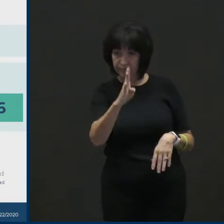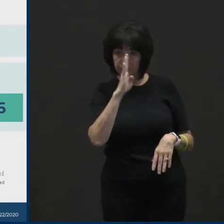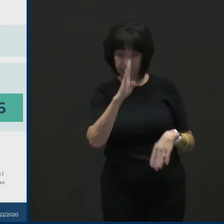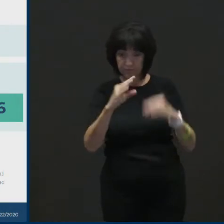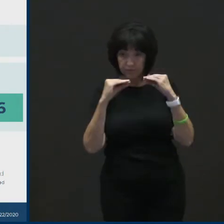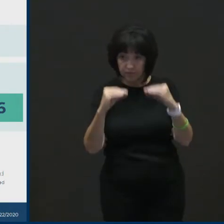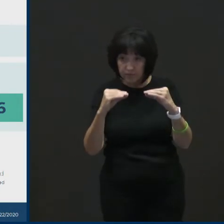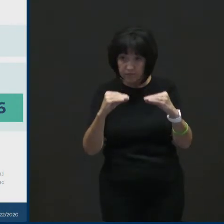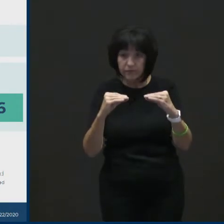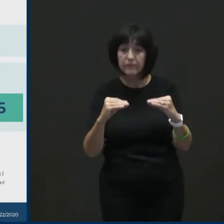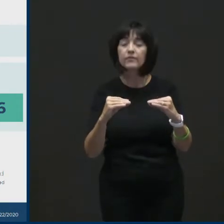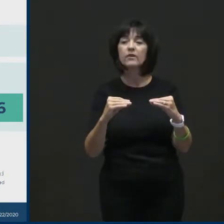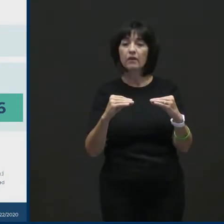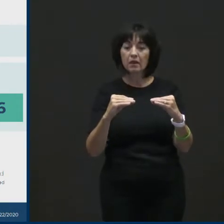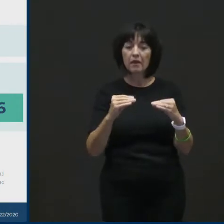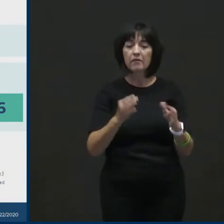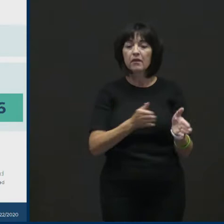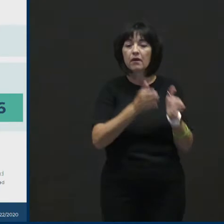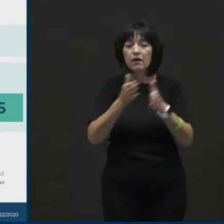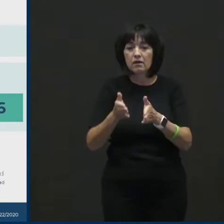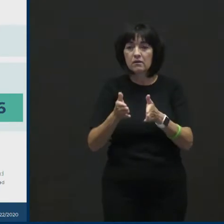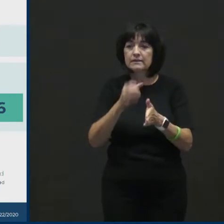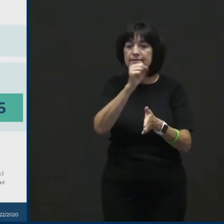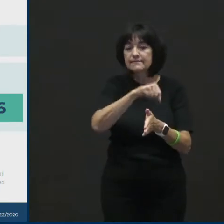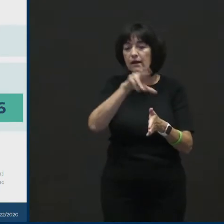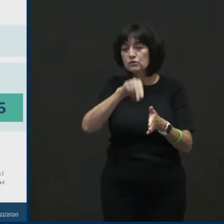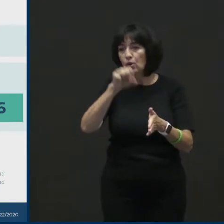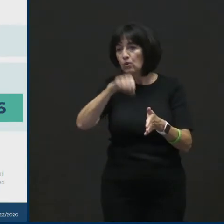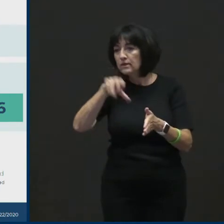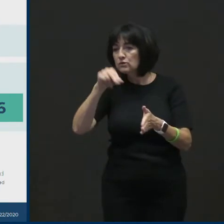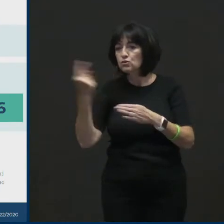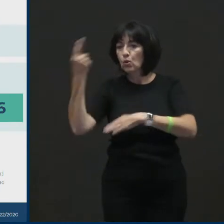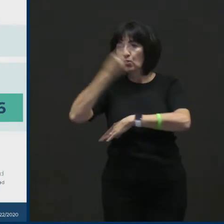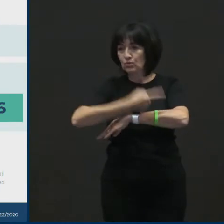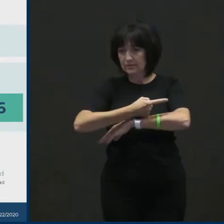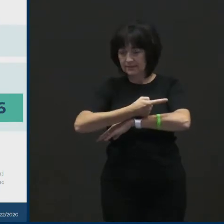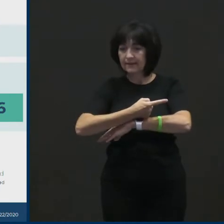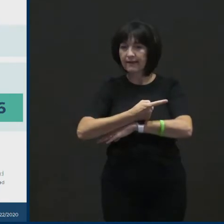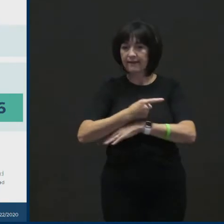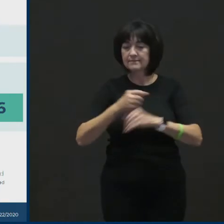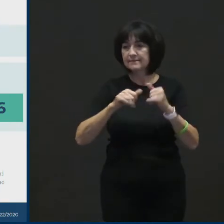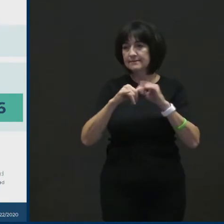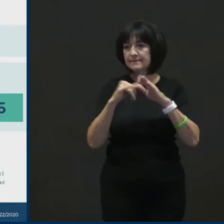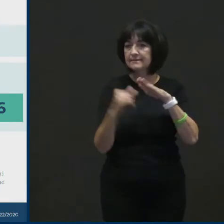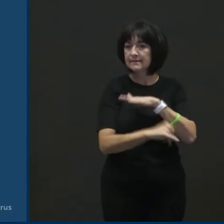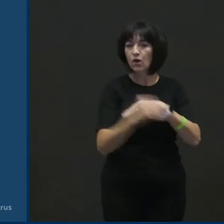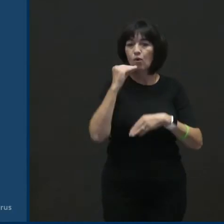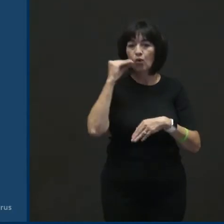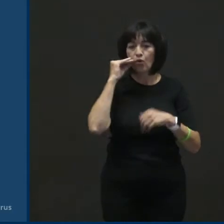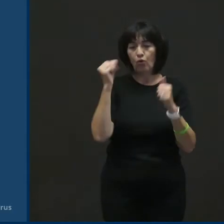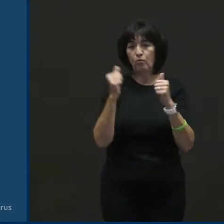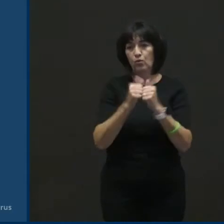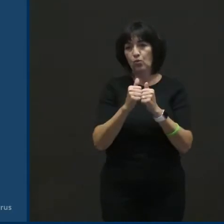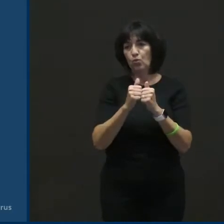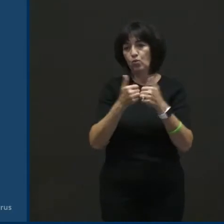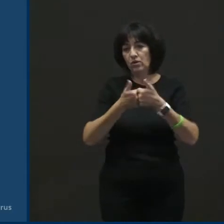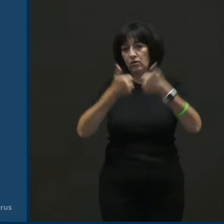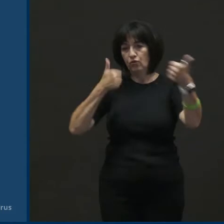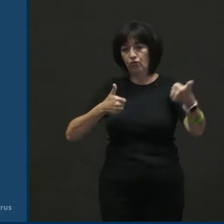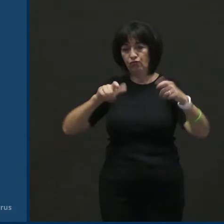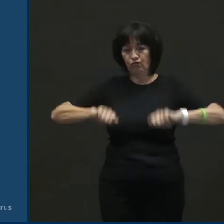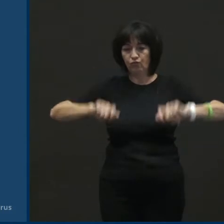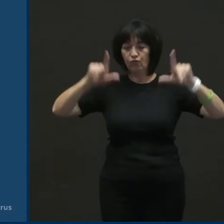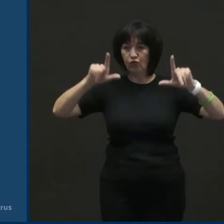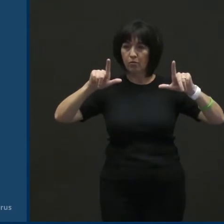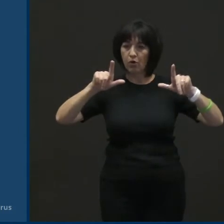children back online and do it safely for teachers and staff. and students as well. So